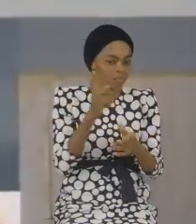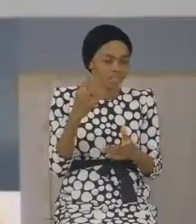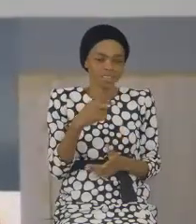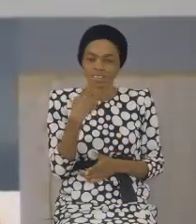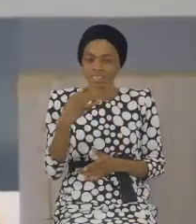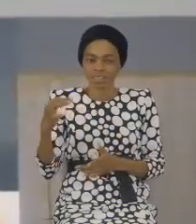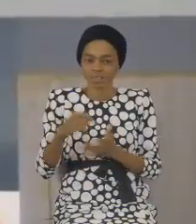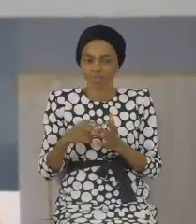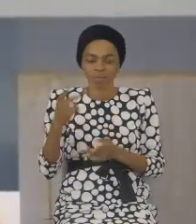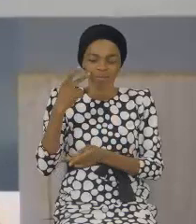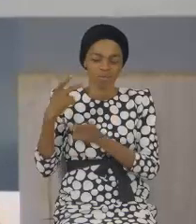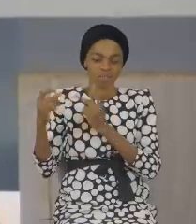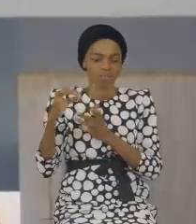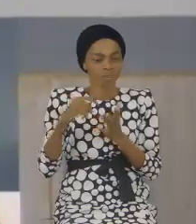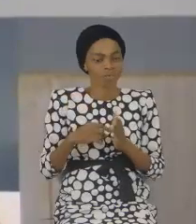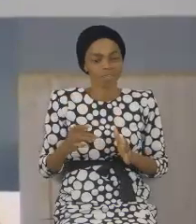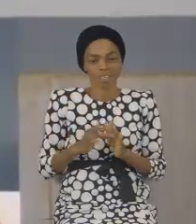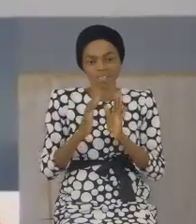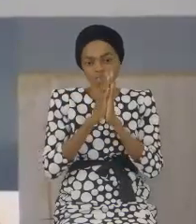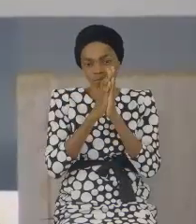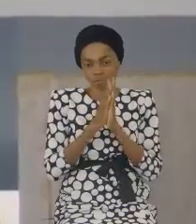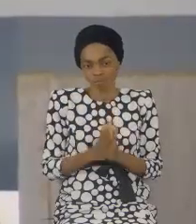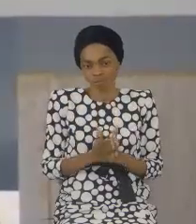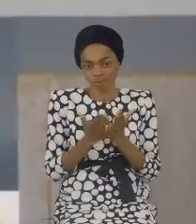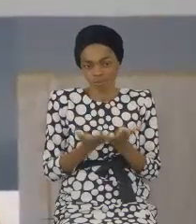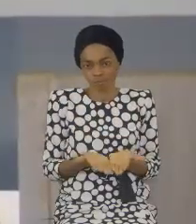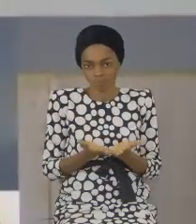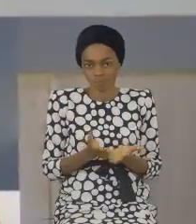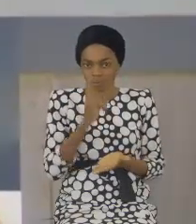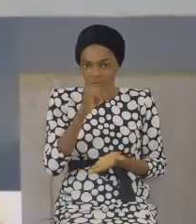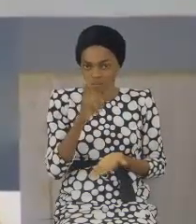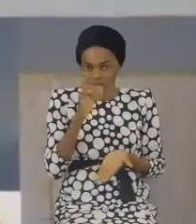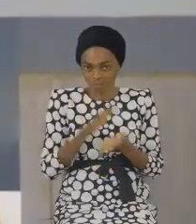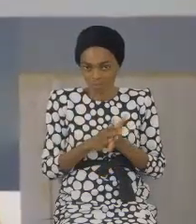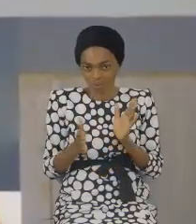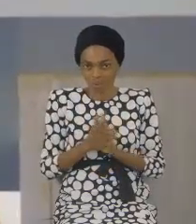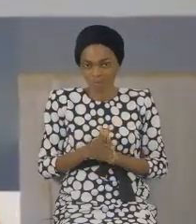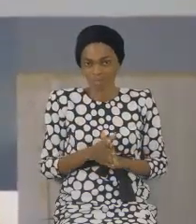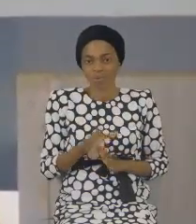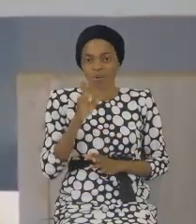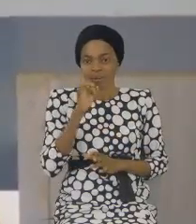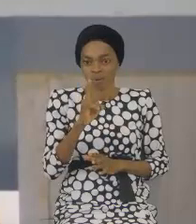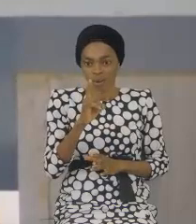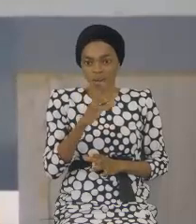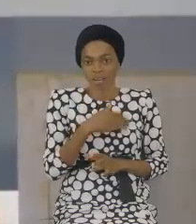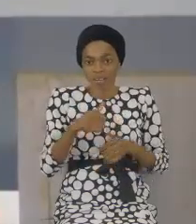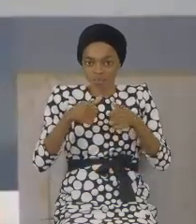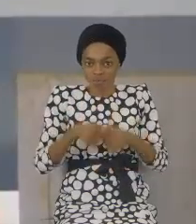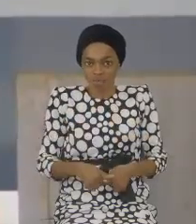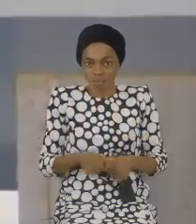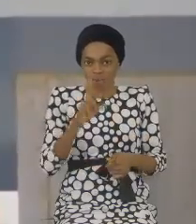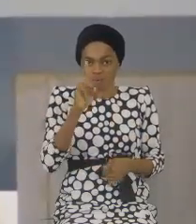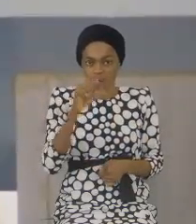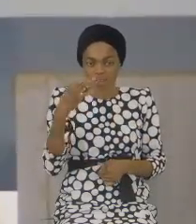the prophecy of this book." May you become one, and may you be and remain one of